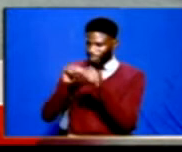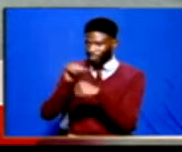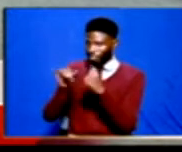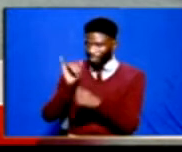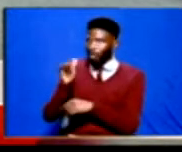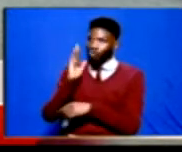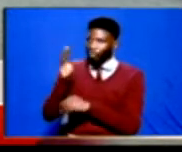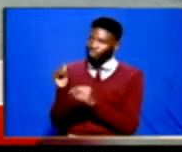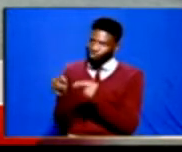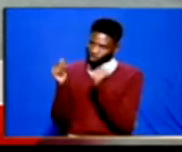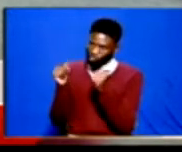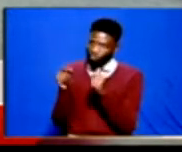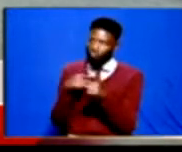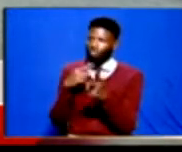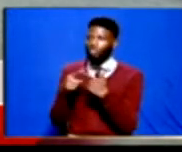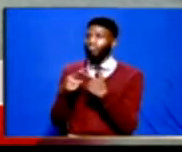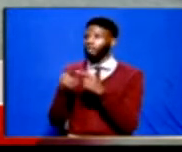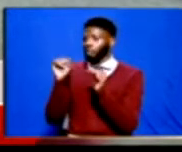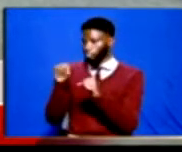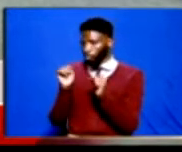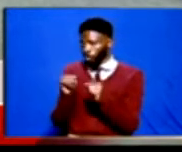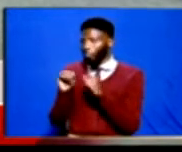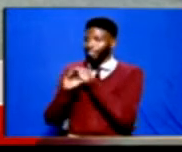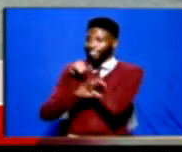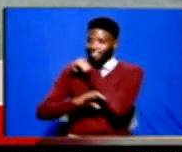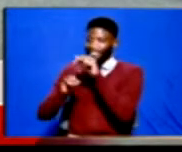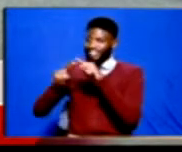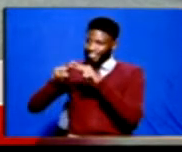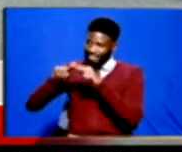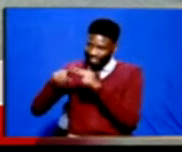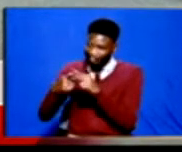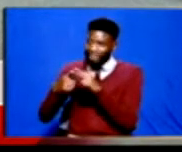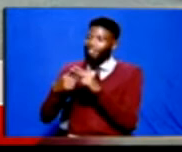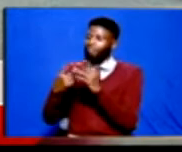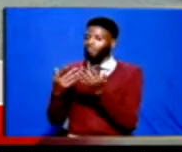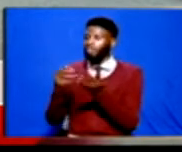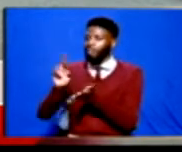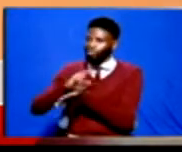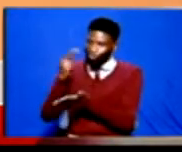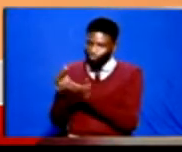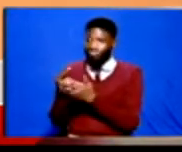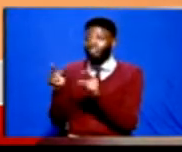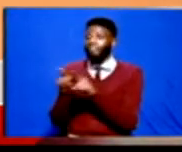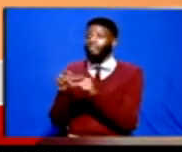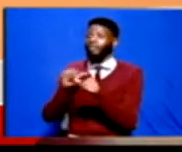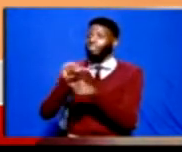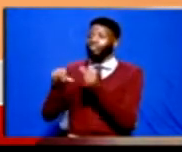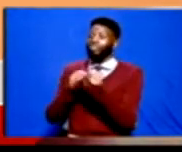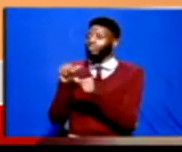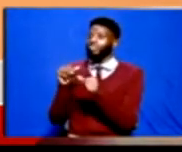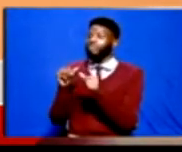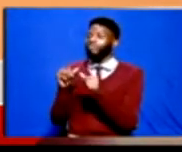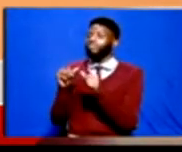be resolved, so that the country can start tapping into these resources. And also on the issue of oil, I